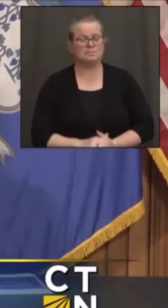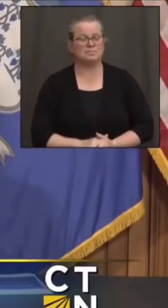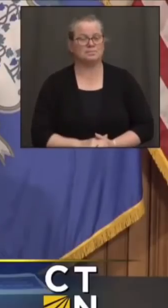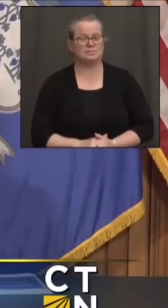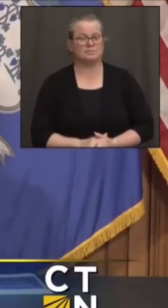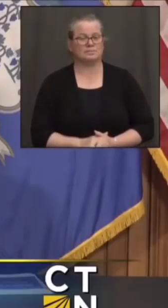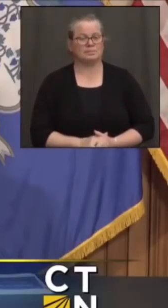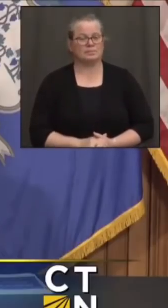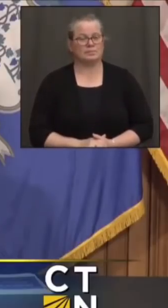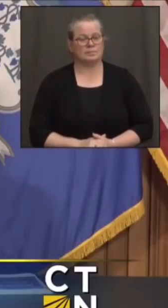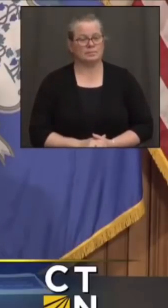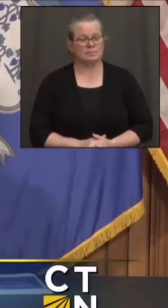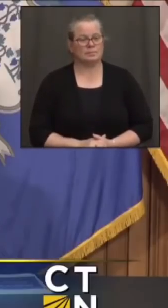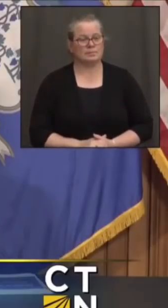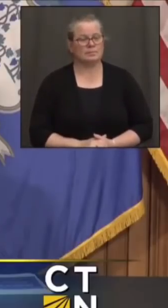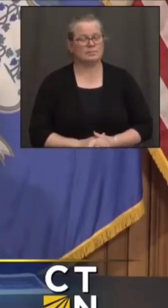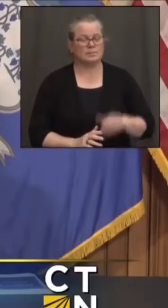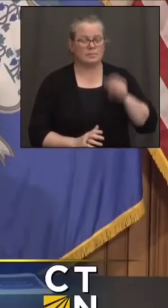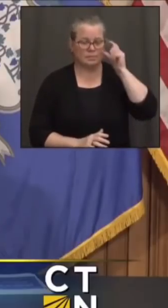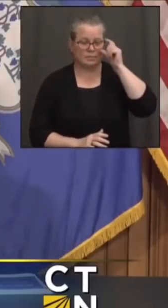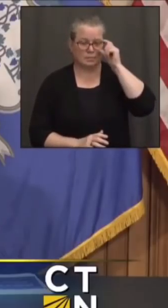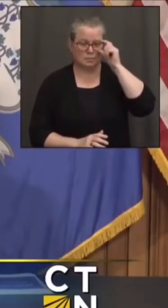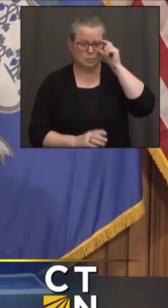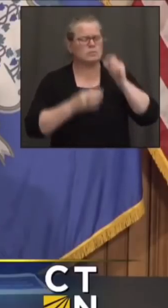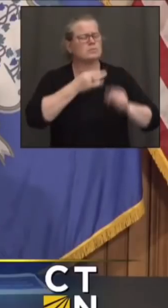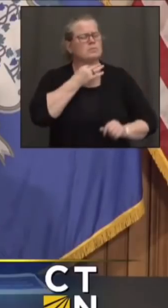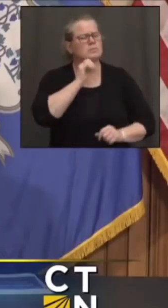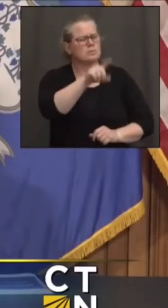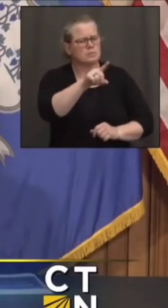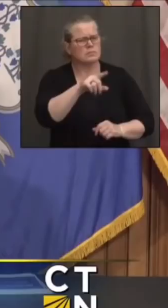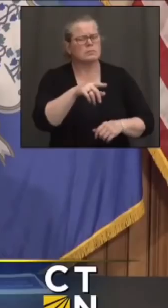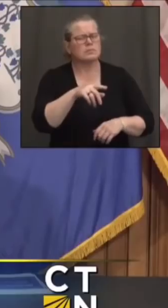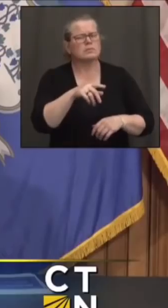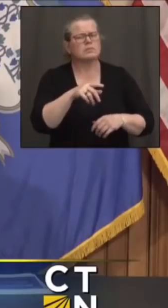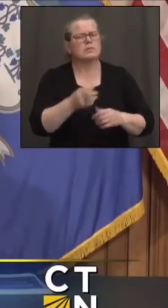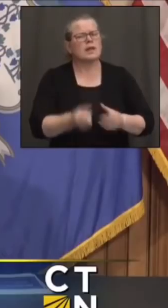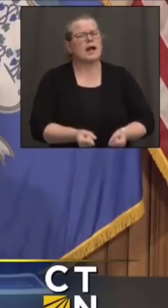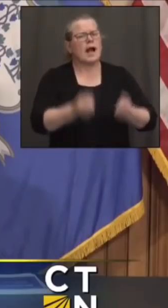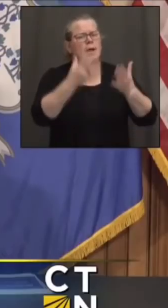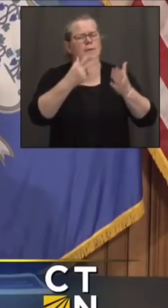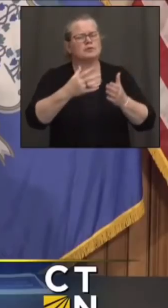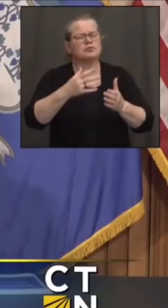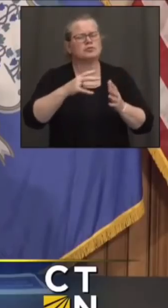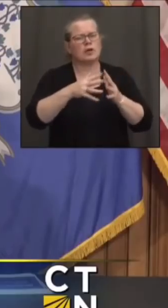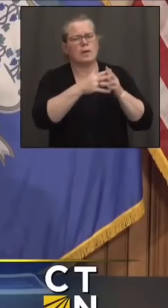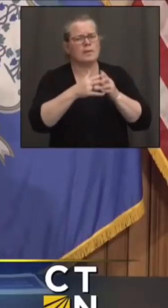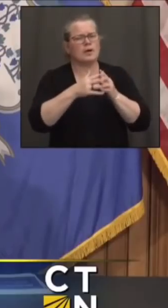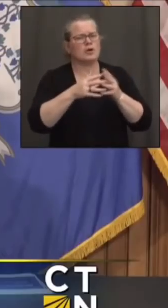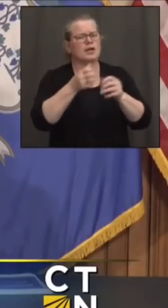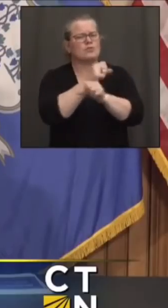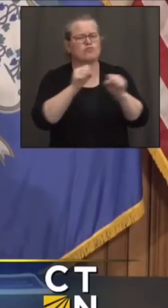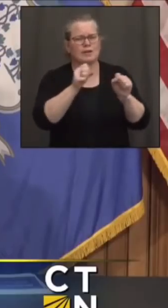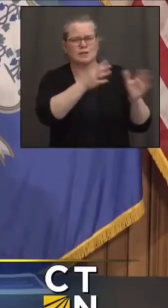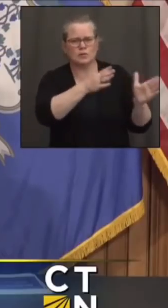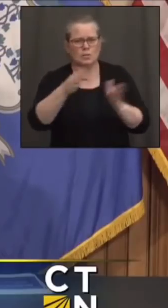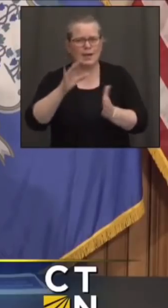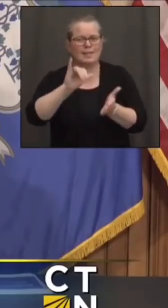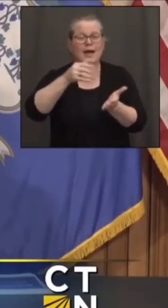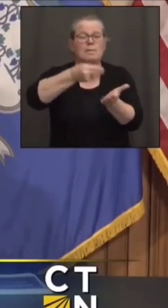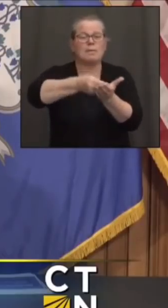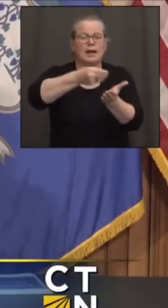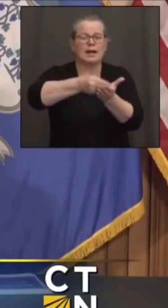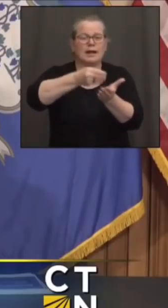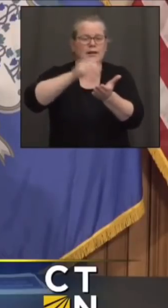Hi. What's the ballpark amount on the American Rescue Plan funding to support